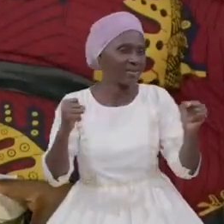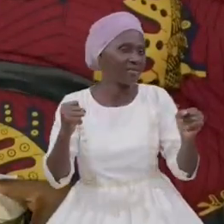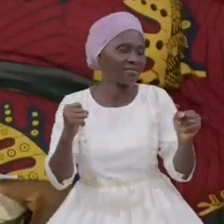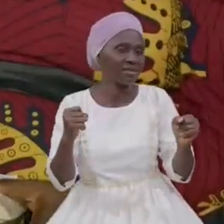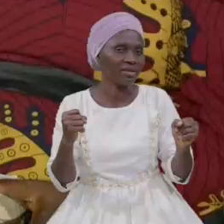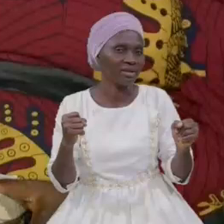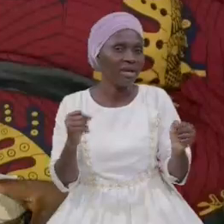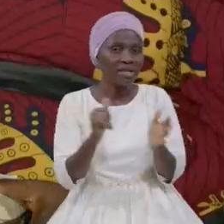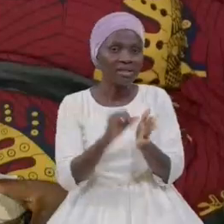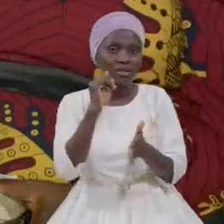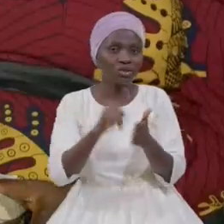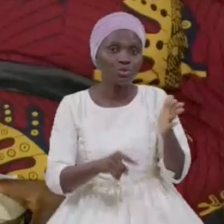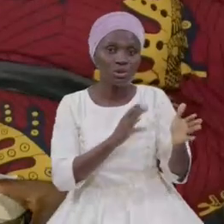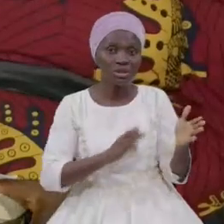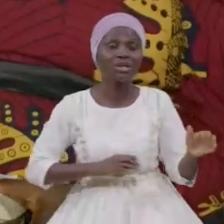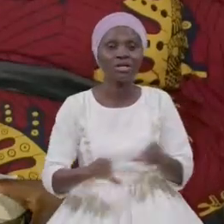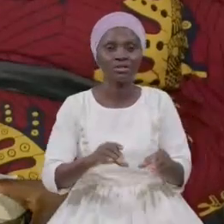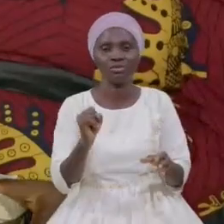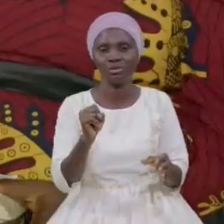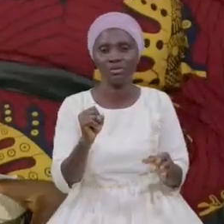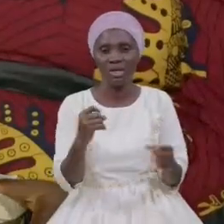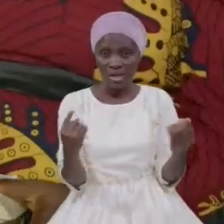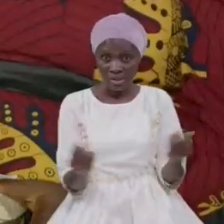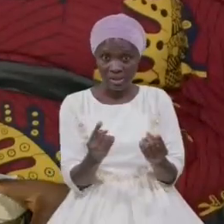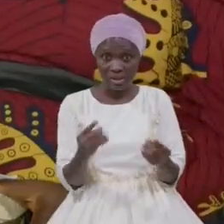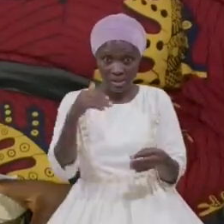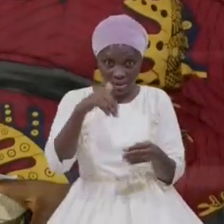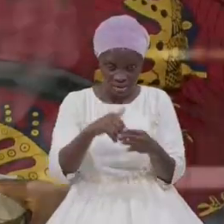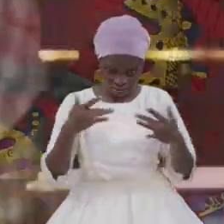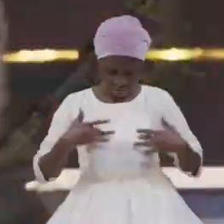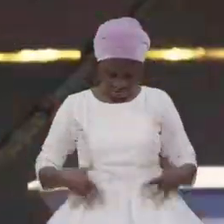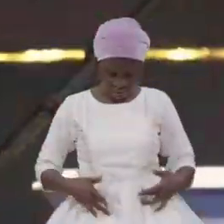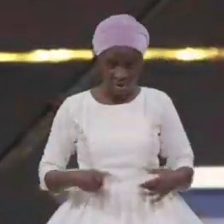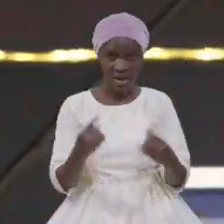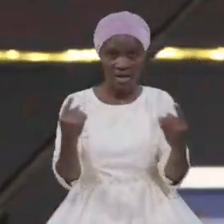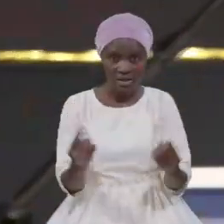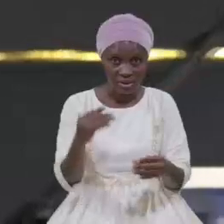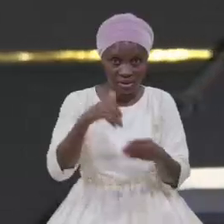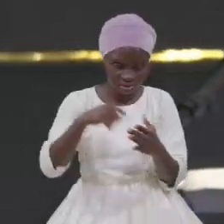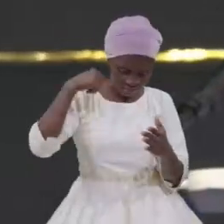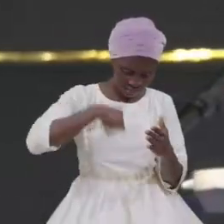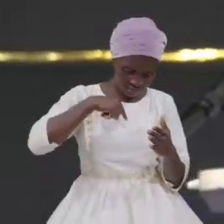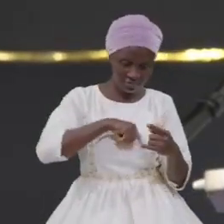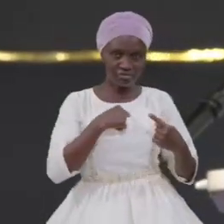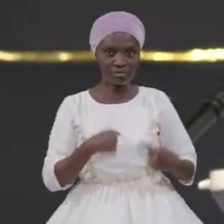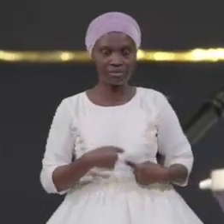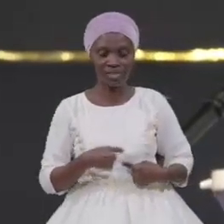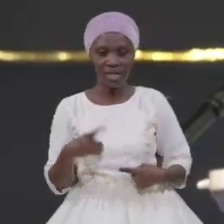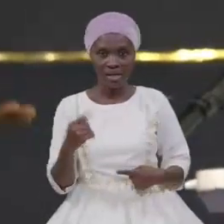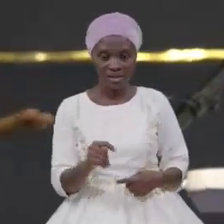inside. Sins on the outside. Common sins, uncommon